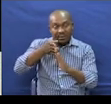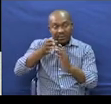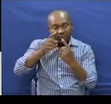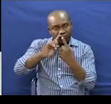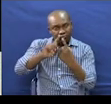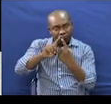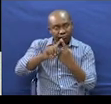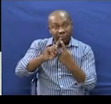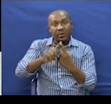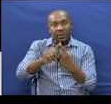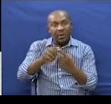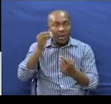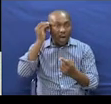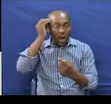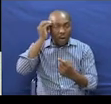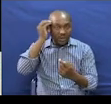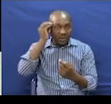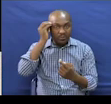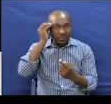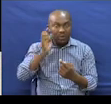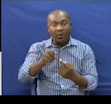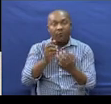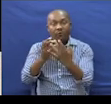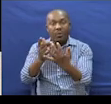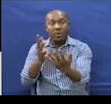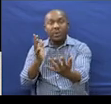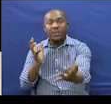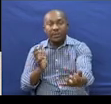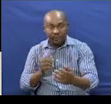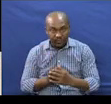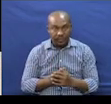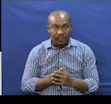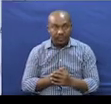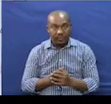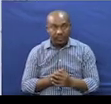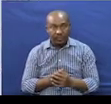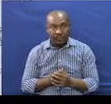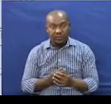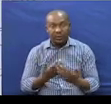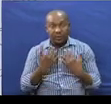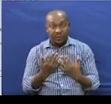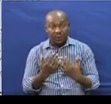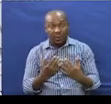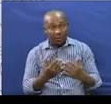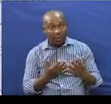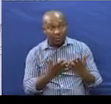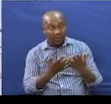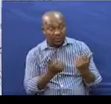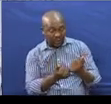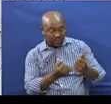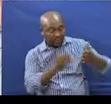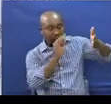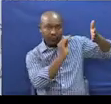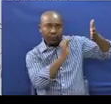known as concept of the populations. So the reasons for outlining this subtopic